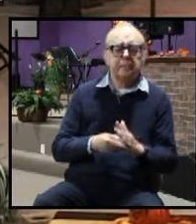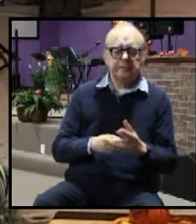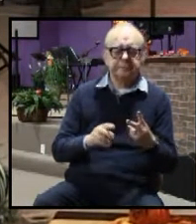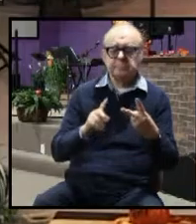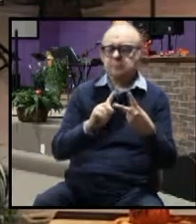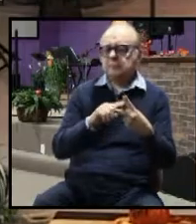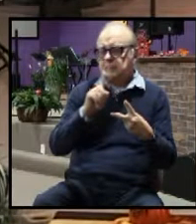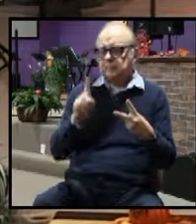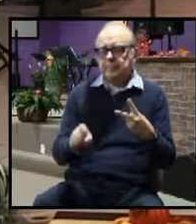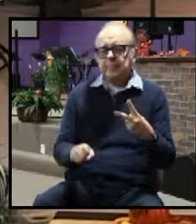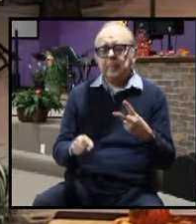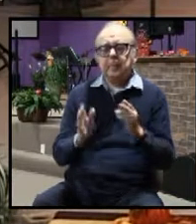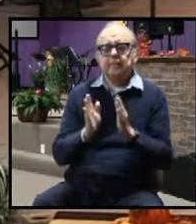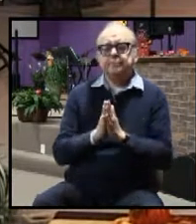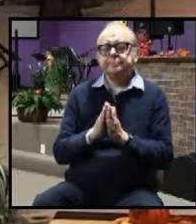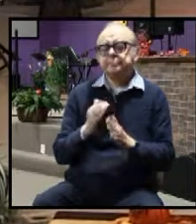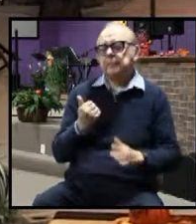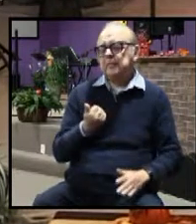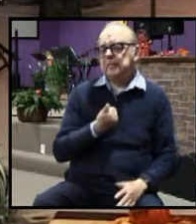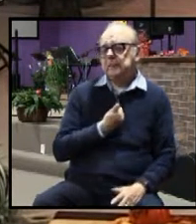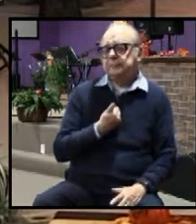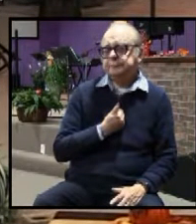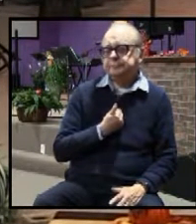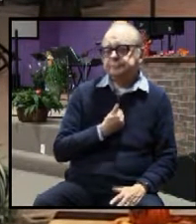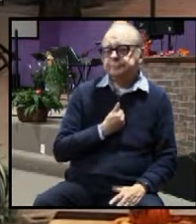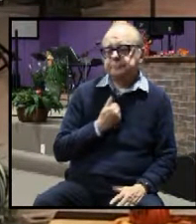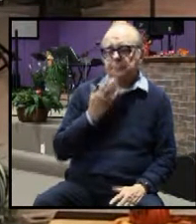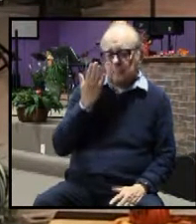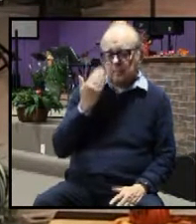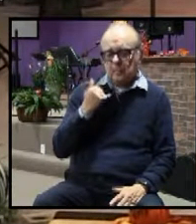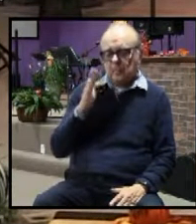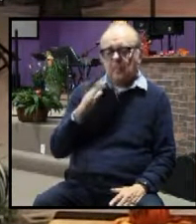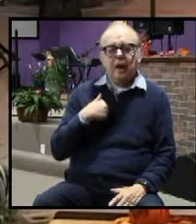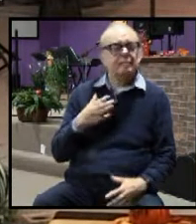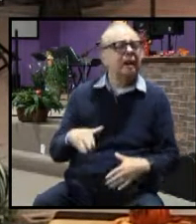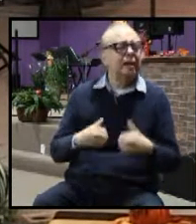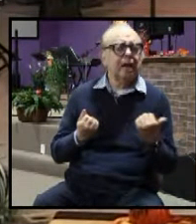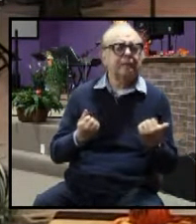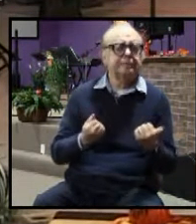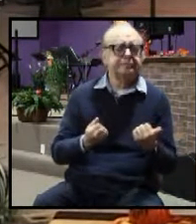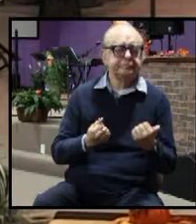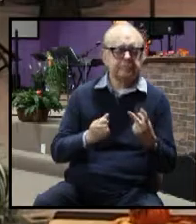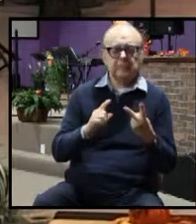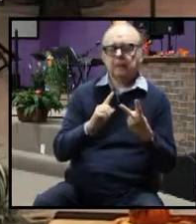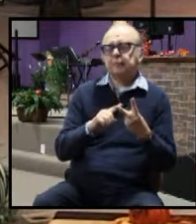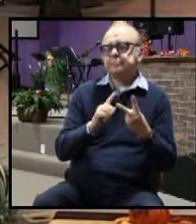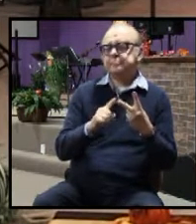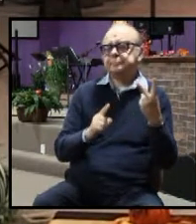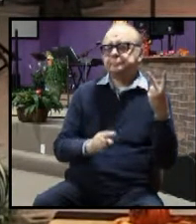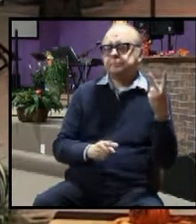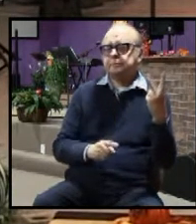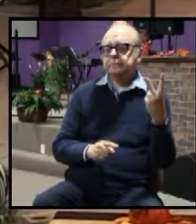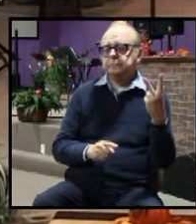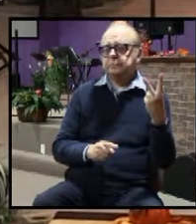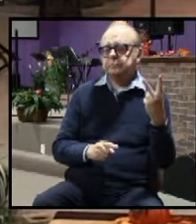And then the second question is, when we ask ourselves, you know, why am I alive? The second question